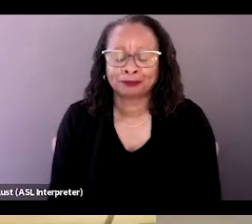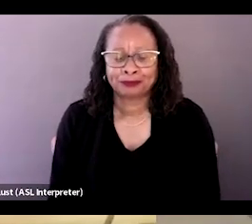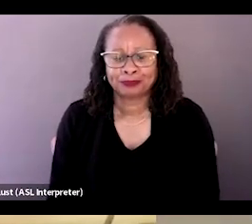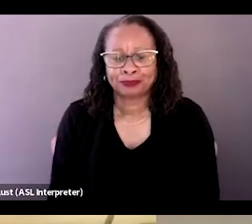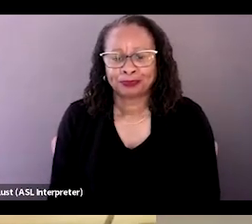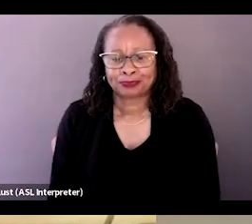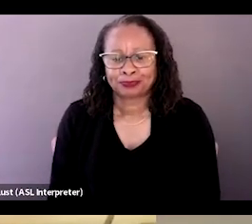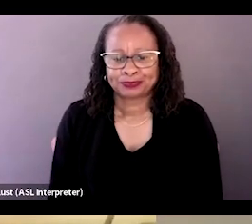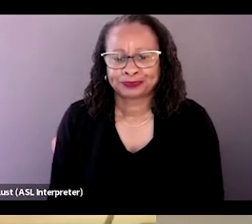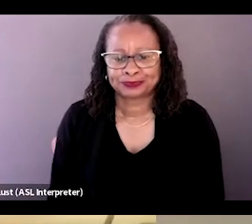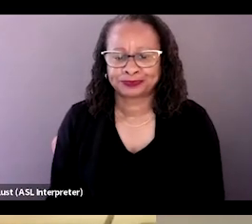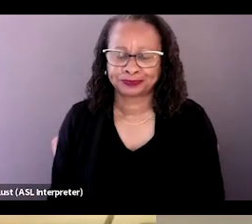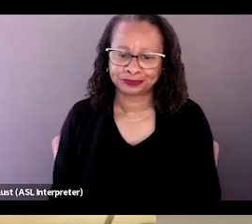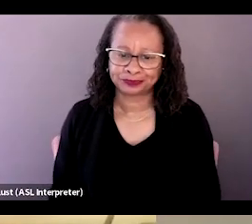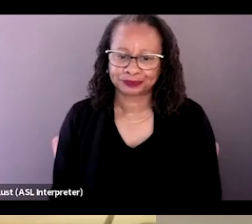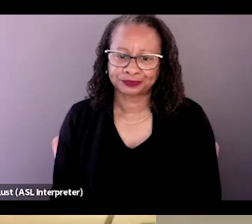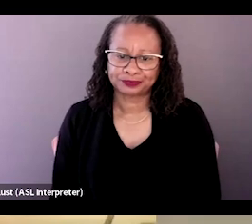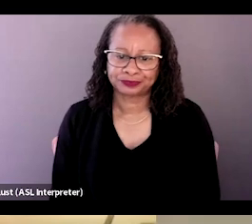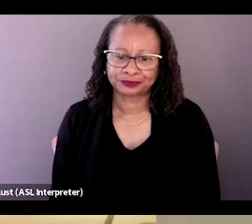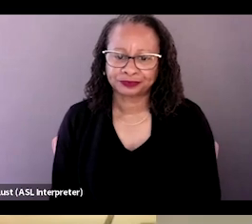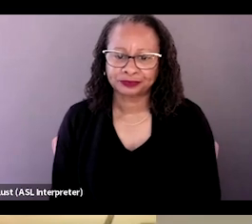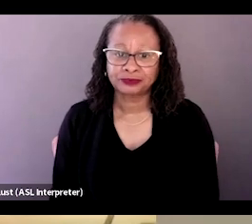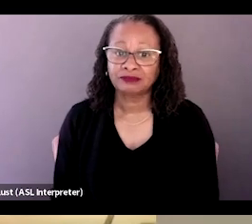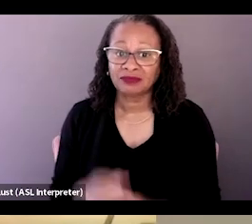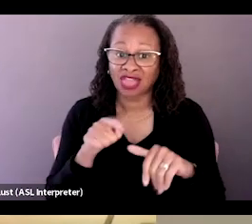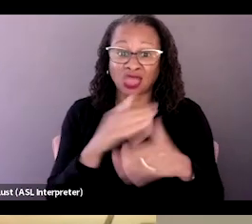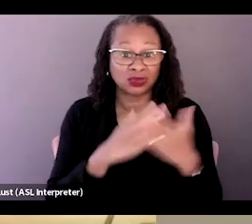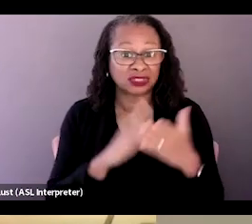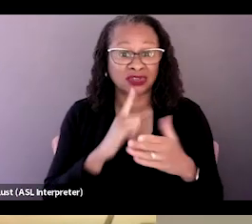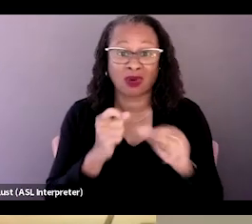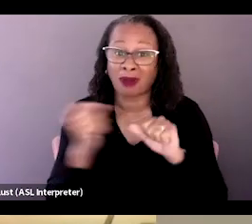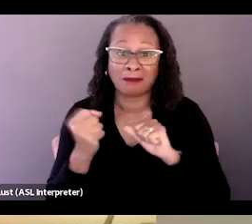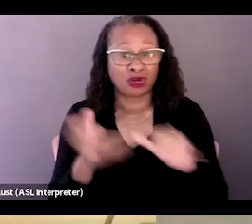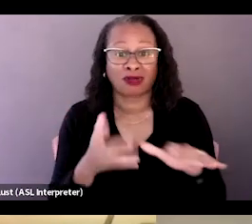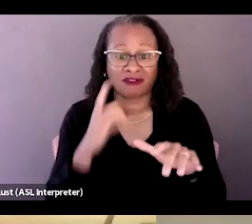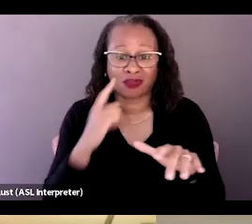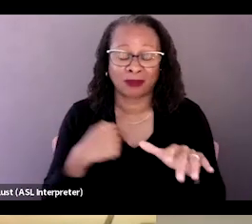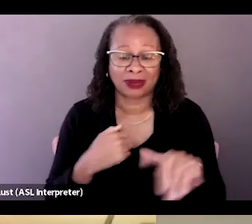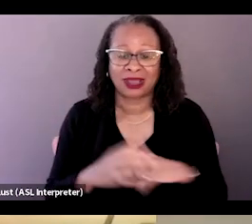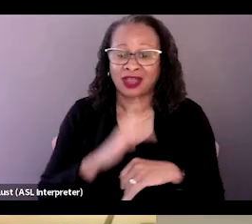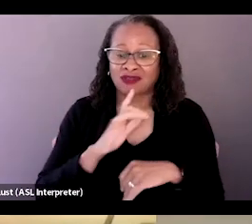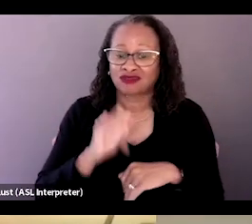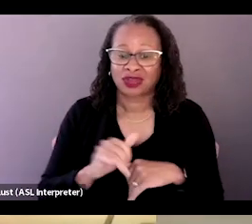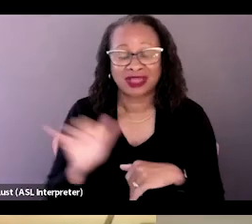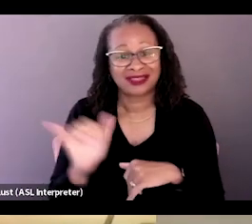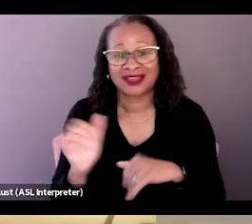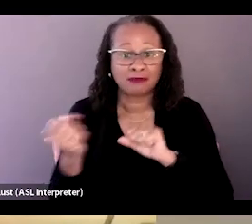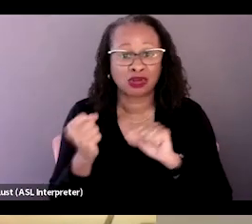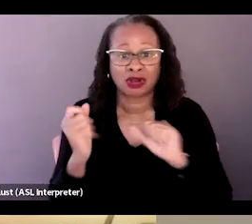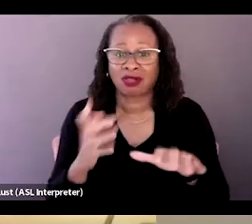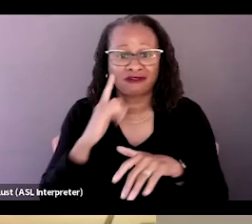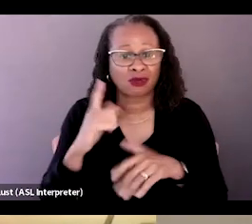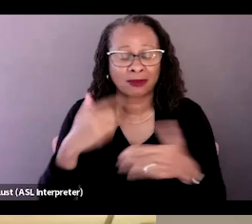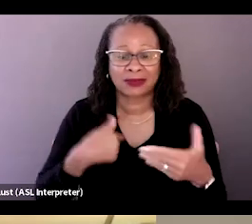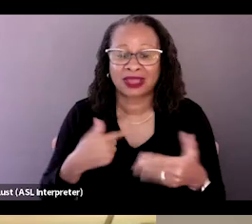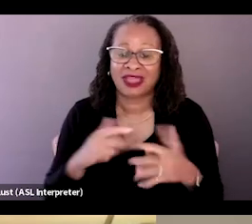Yeah, I mean, those are a miracle to me. Those things are really a miracle. Very early, I